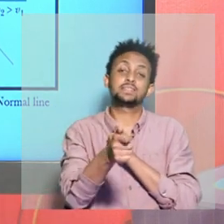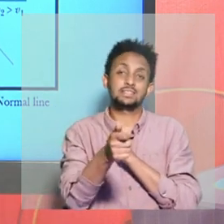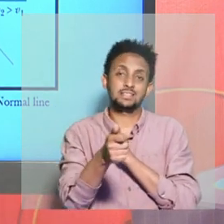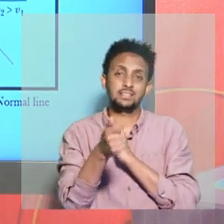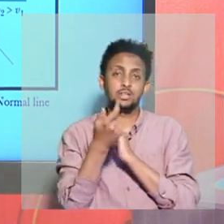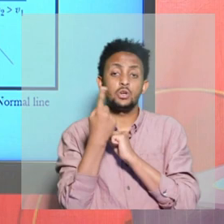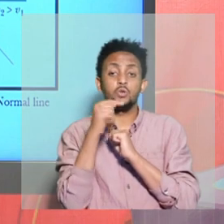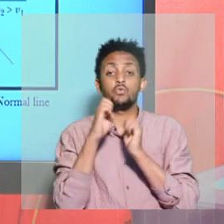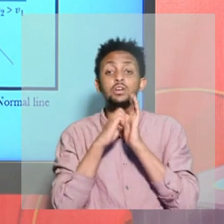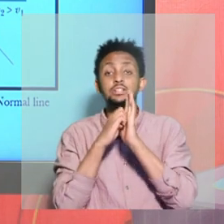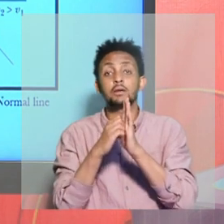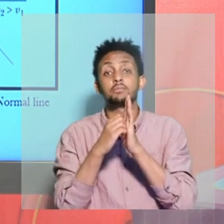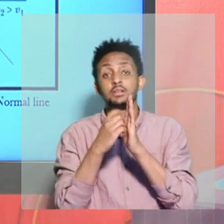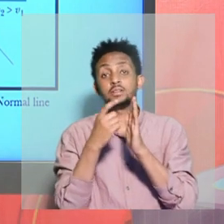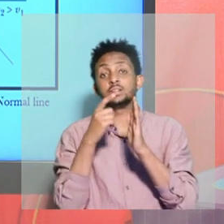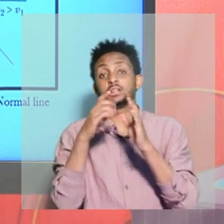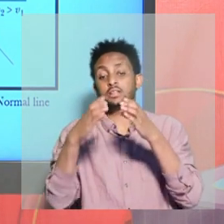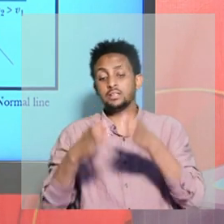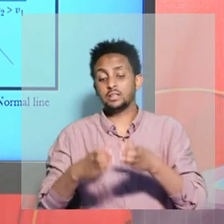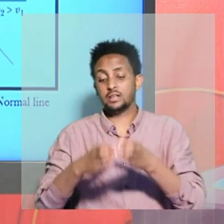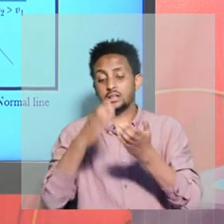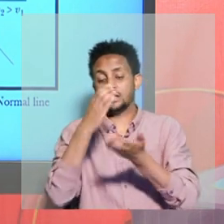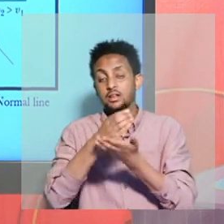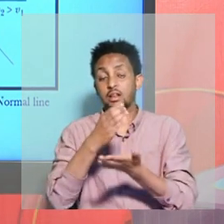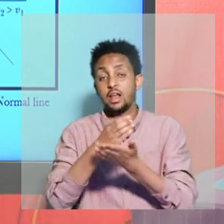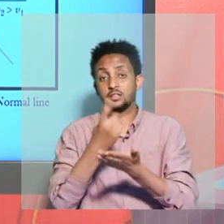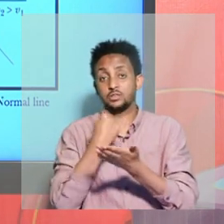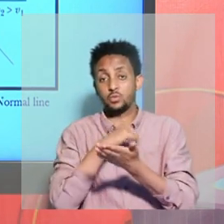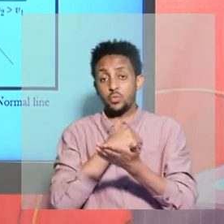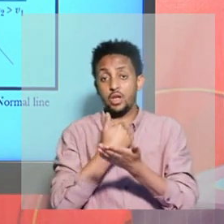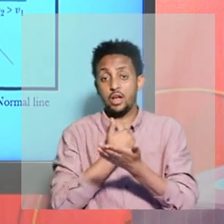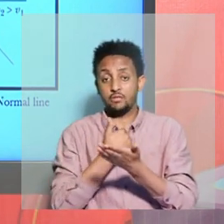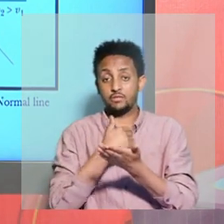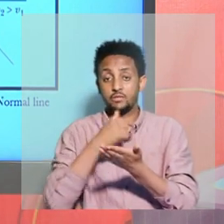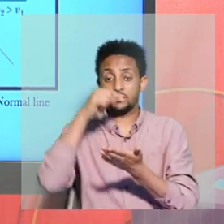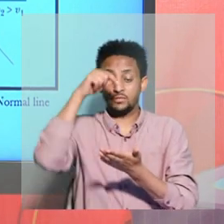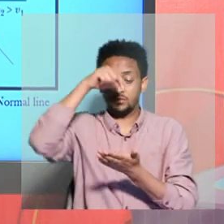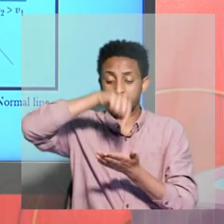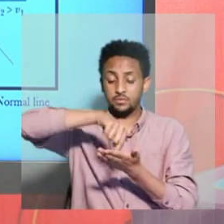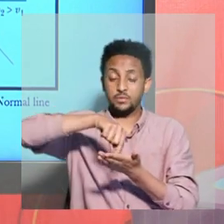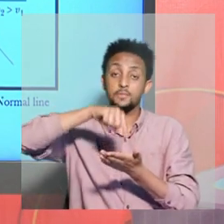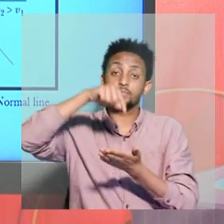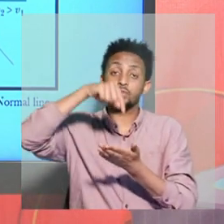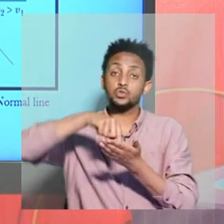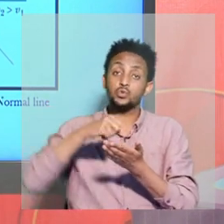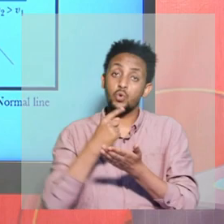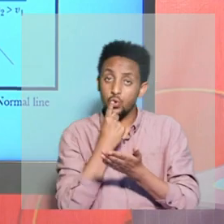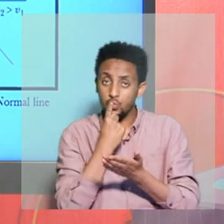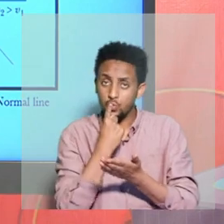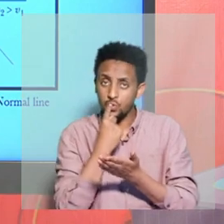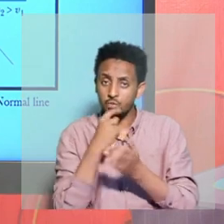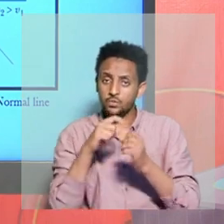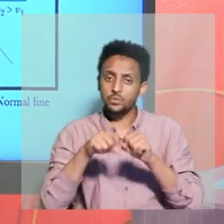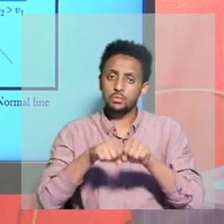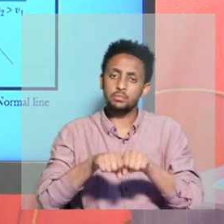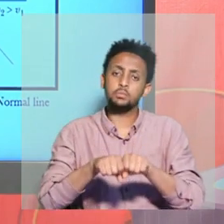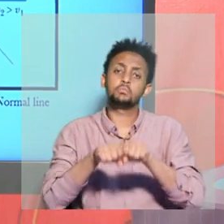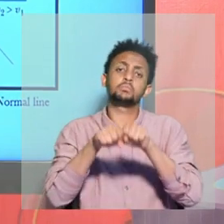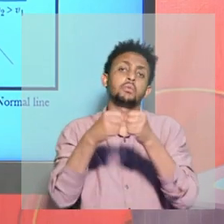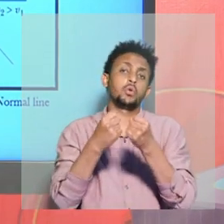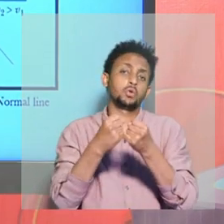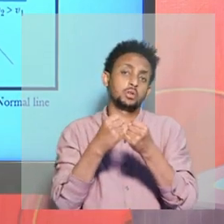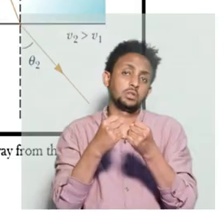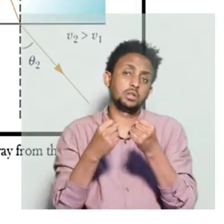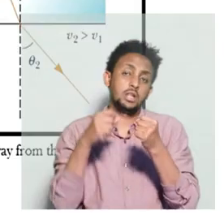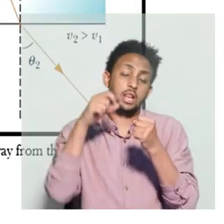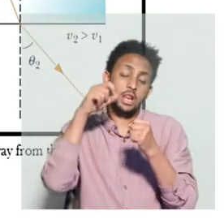example, here you might see a glass and here you have a straw. The straw seems to be broken. Due to that, the